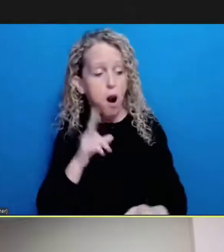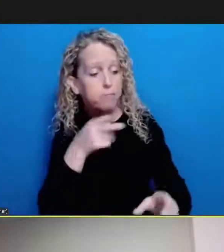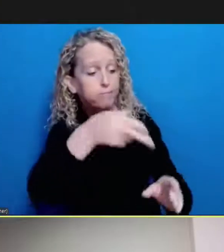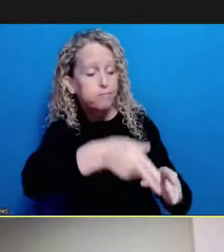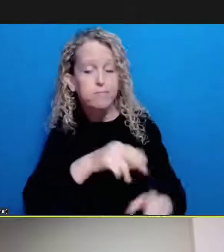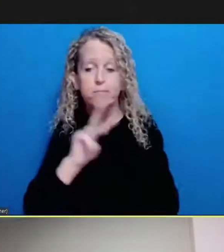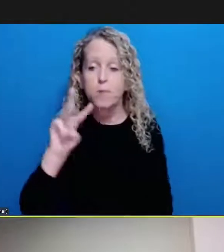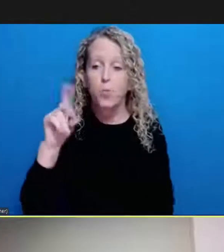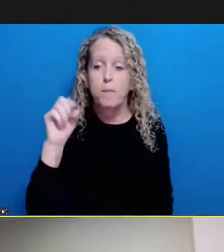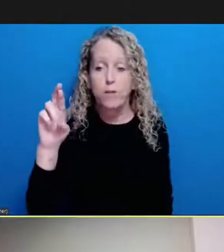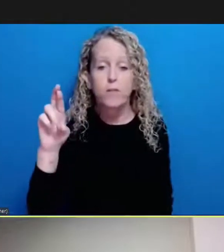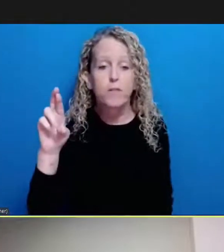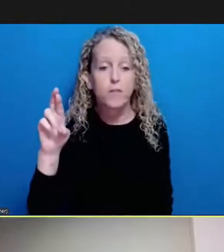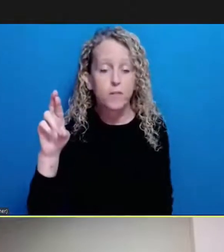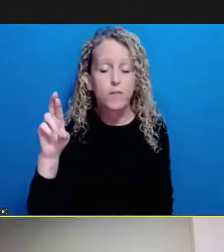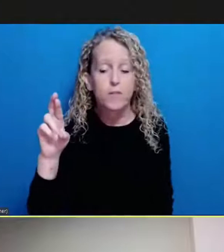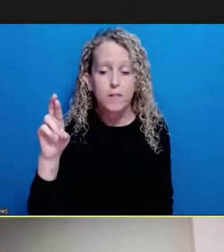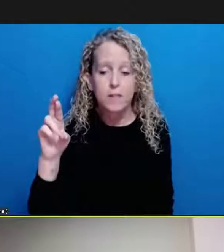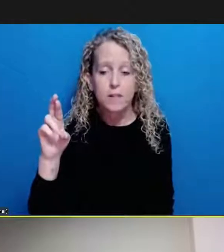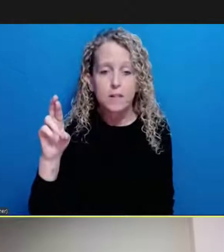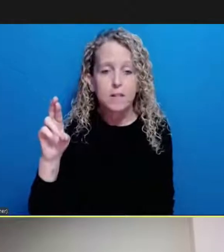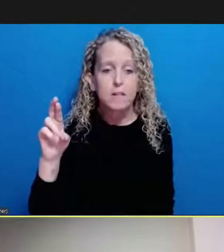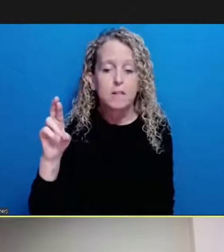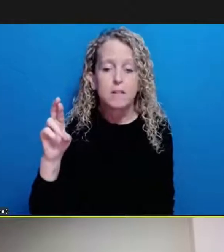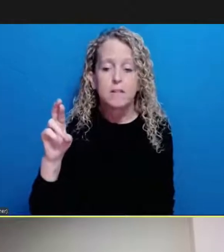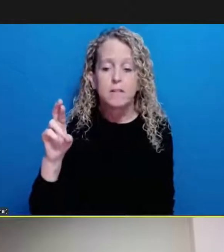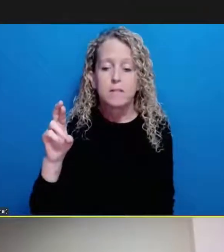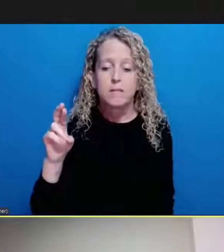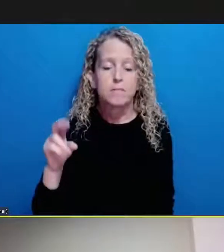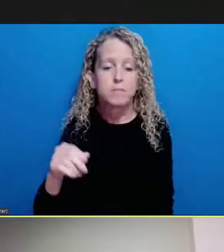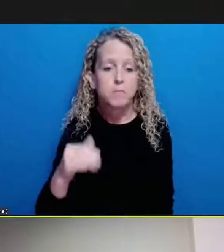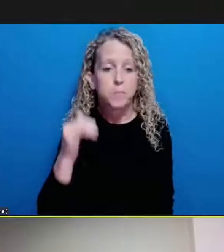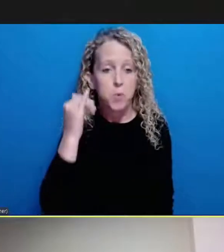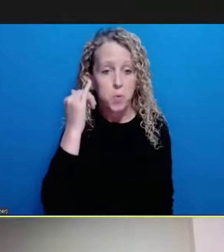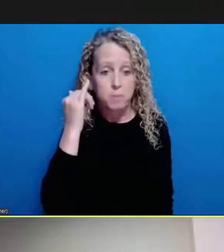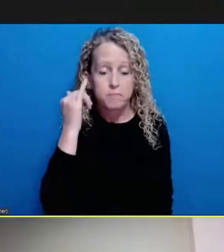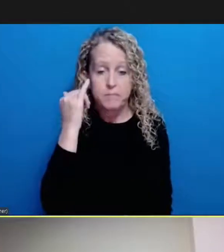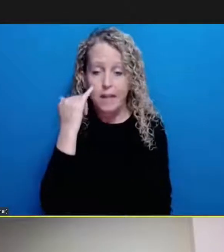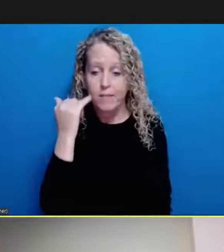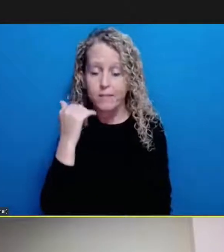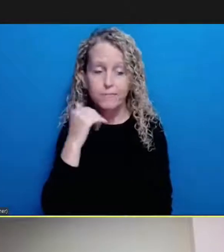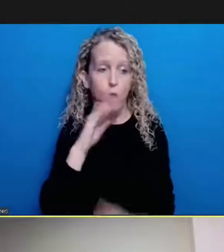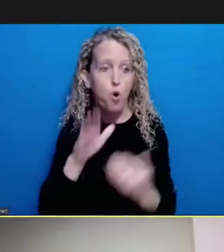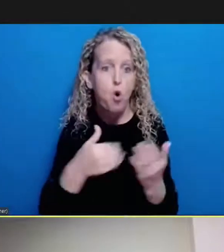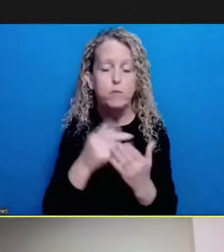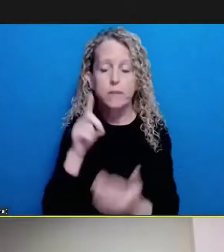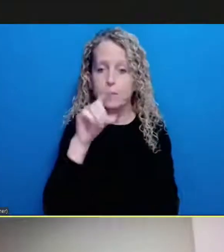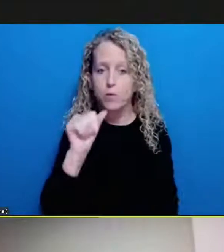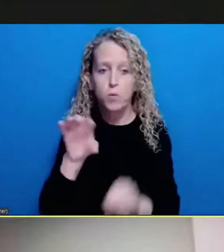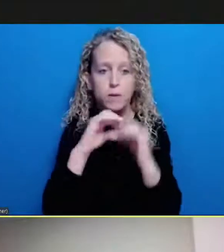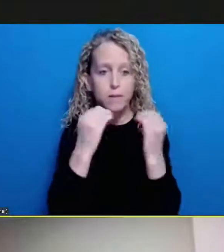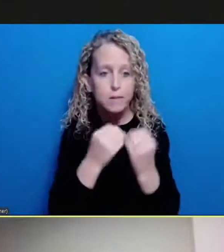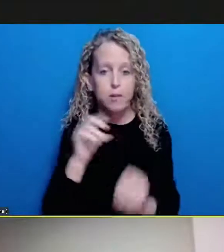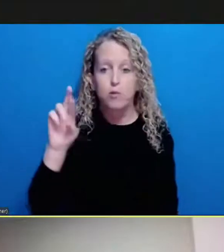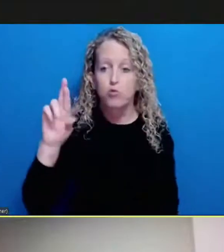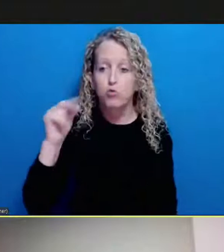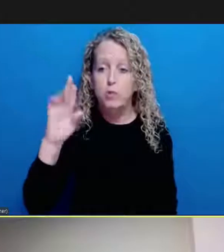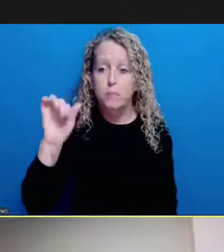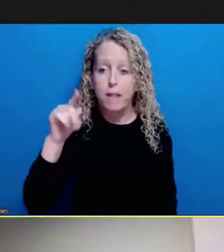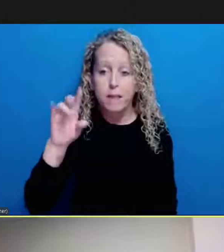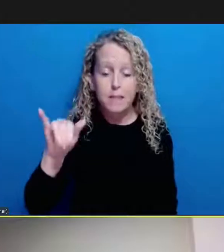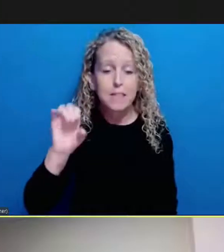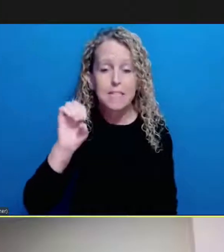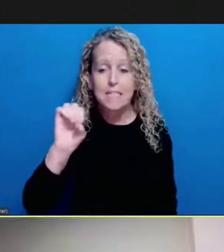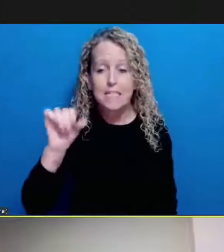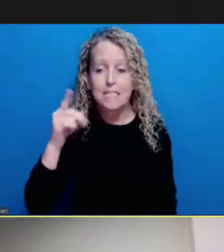participate in. But whether it be through all the disability organizations from reachAbility to Easter Seals to